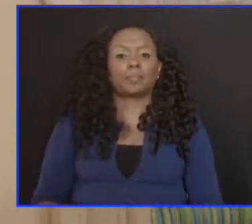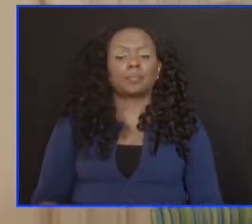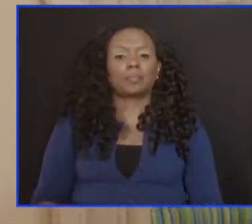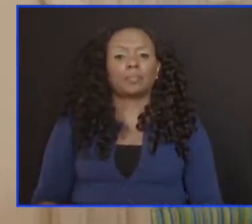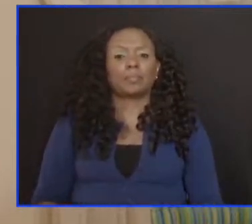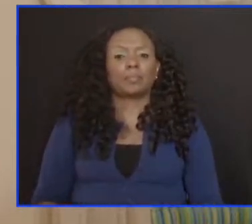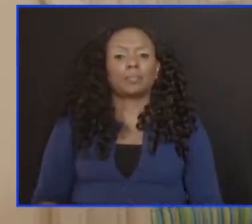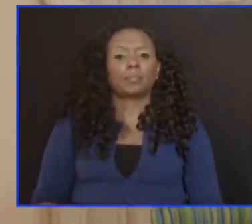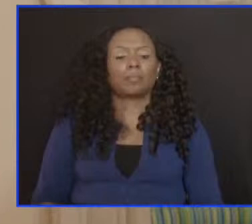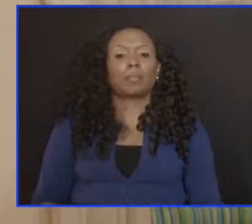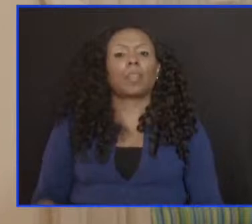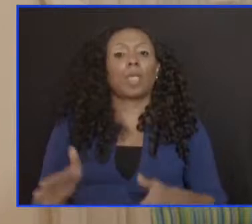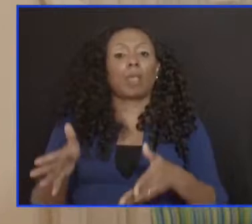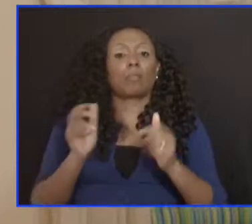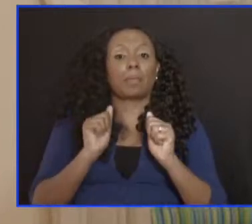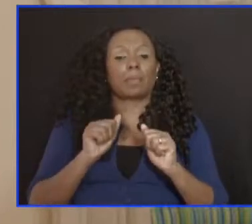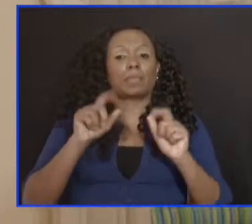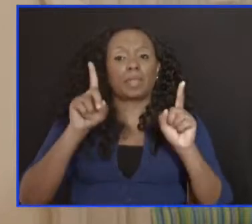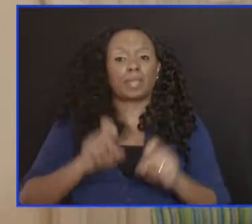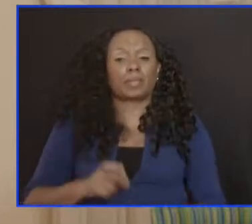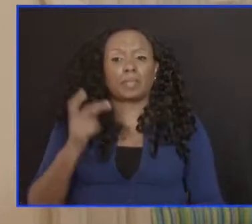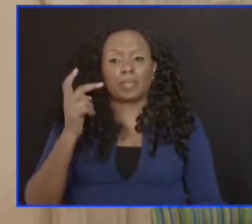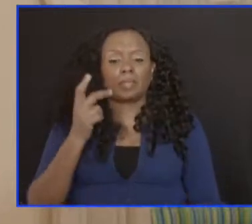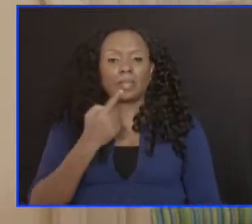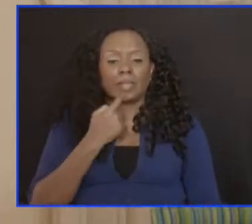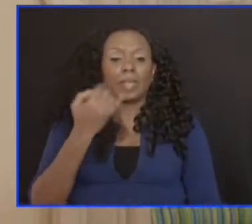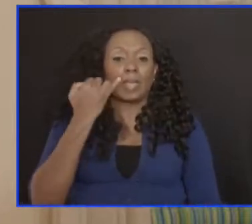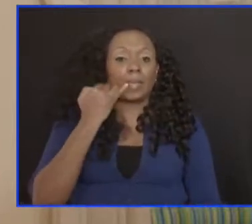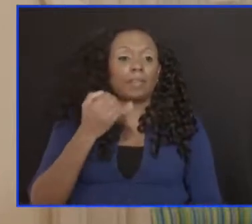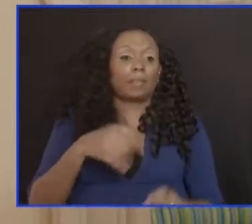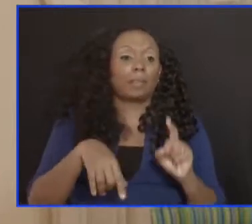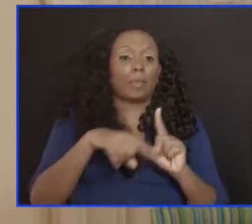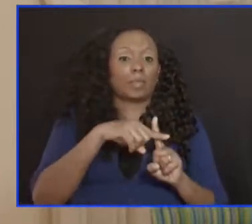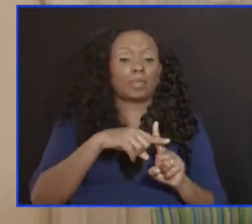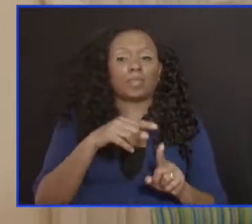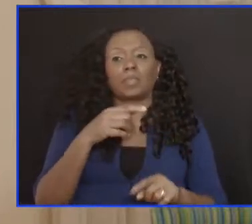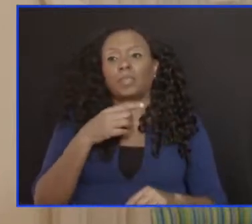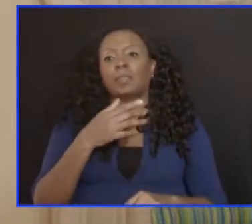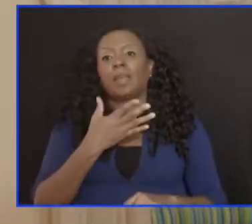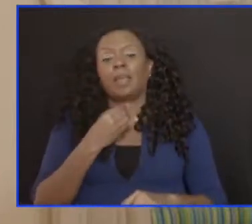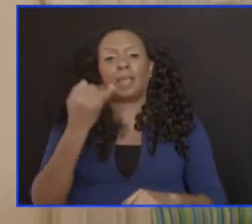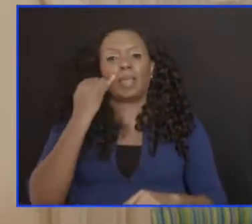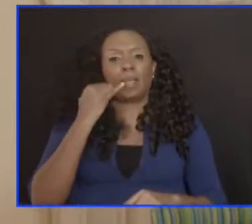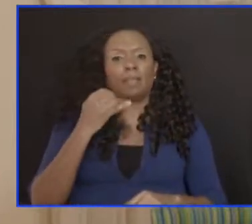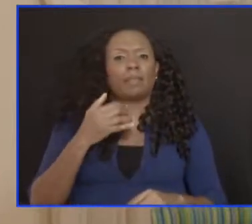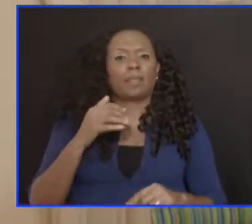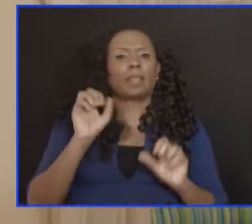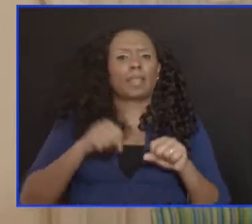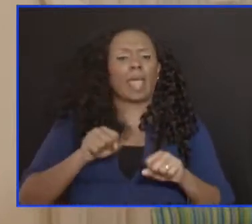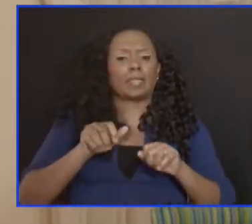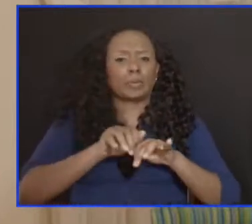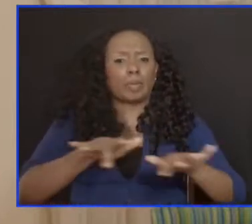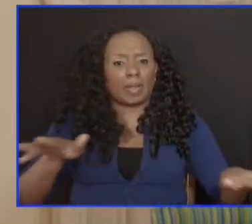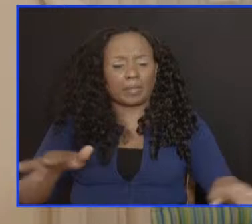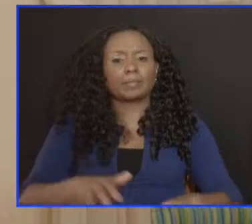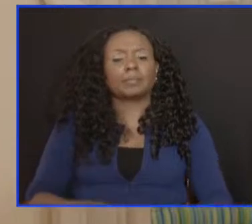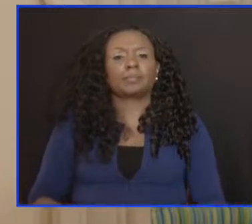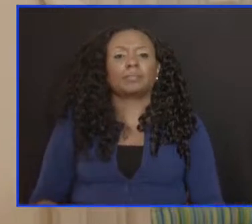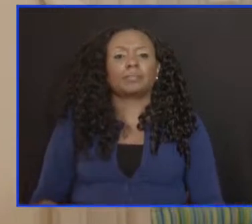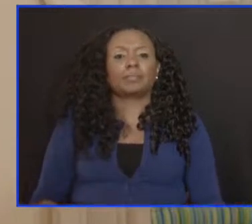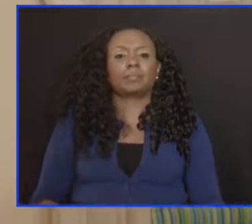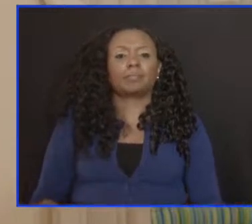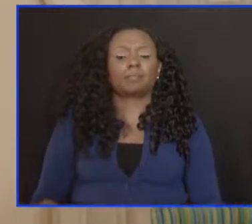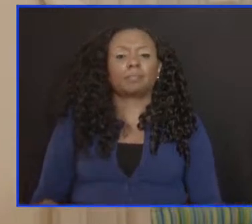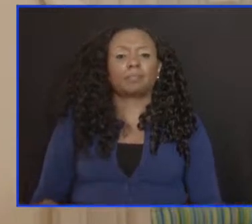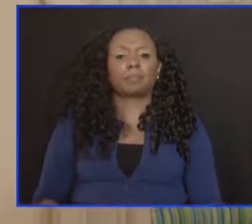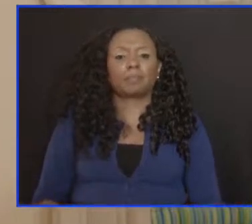going to tell you if that person has COVID and if that person is infectious. So just because that person is a primary contact, it doesn't